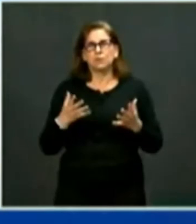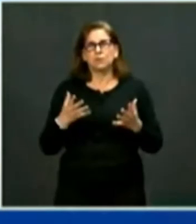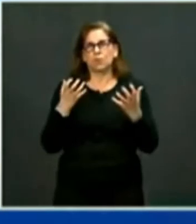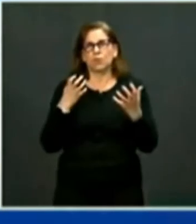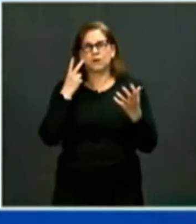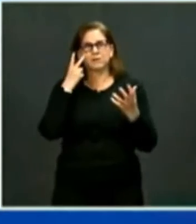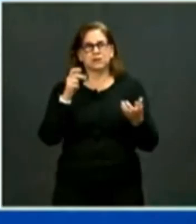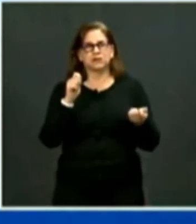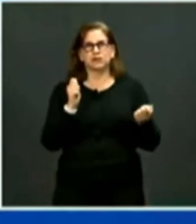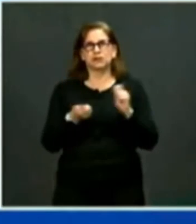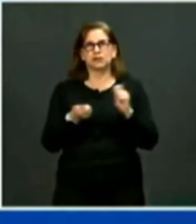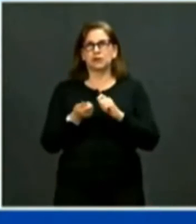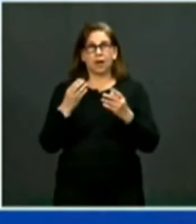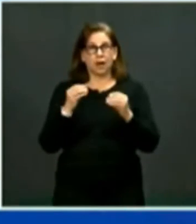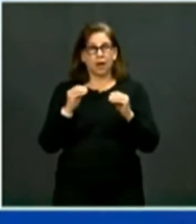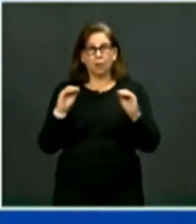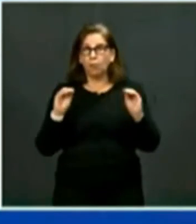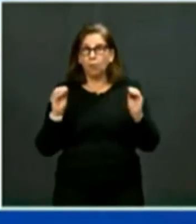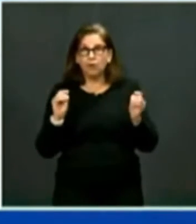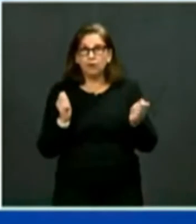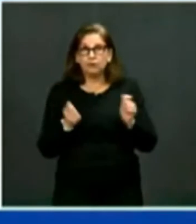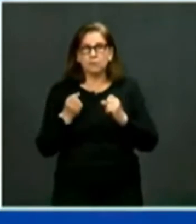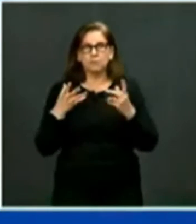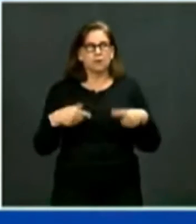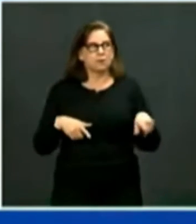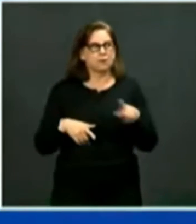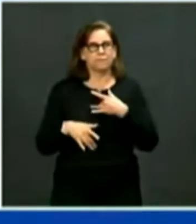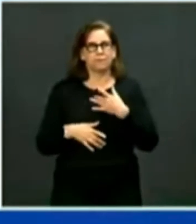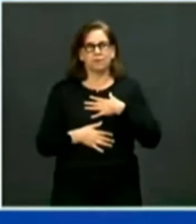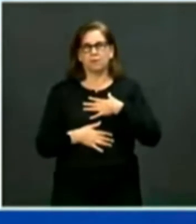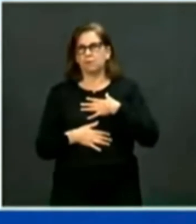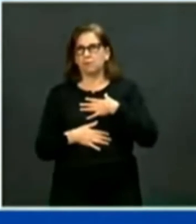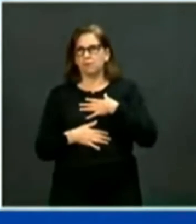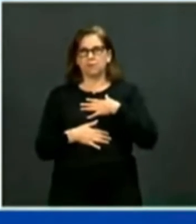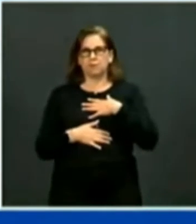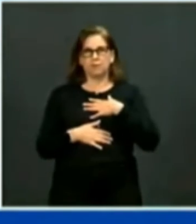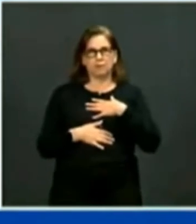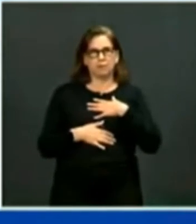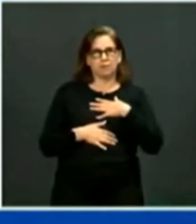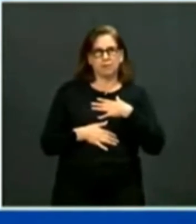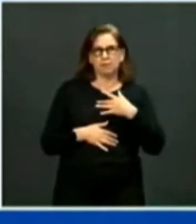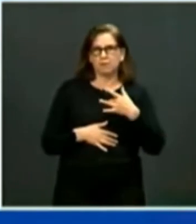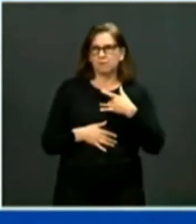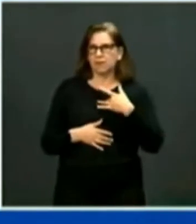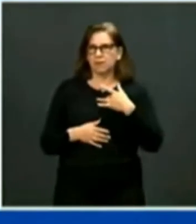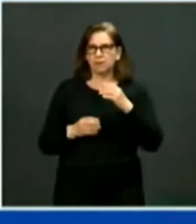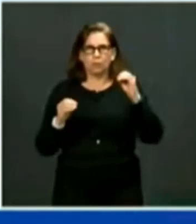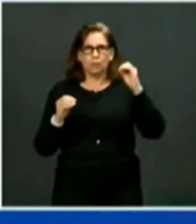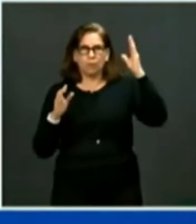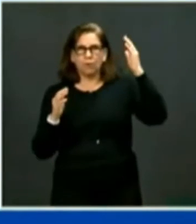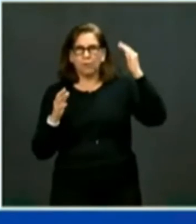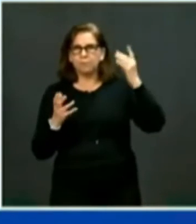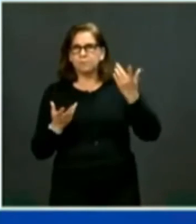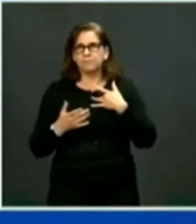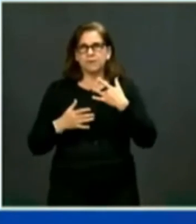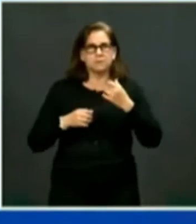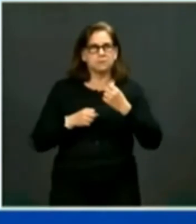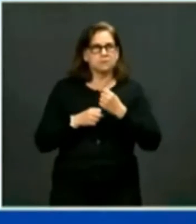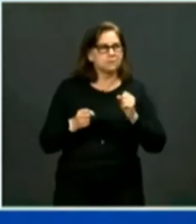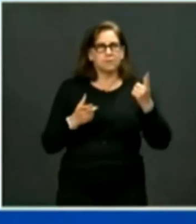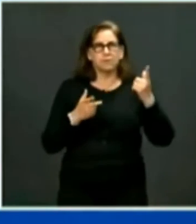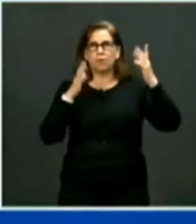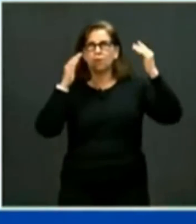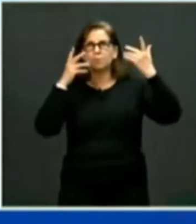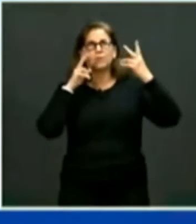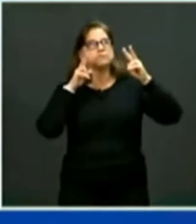demoralizing. It can feel like our entire political process is broken. It is, because if I know it's painful and frustrating